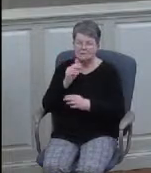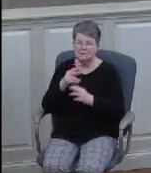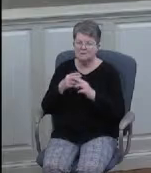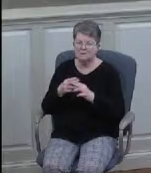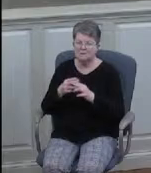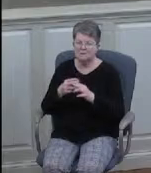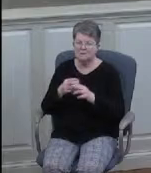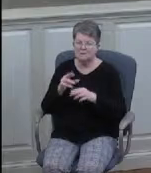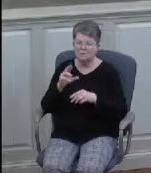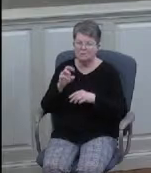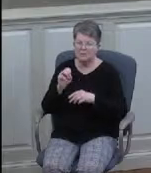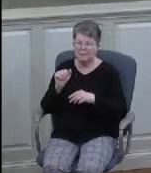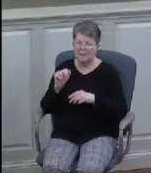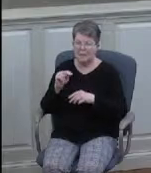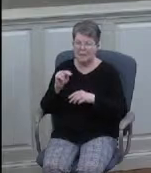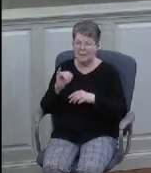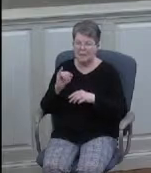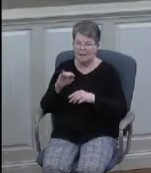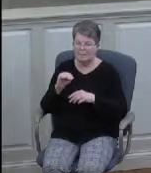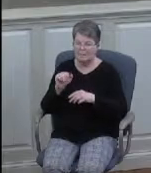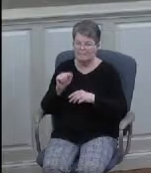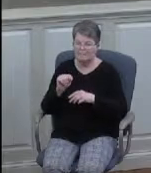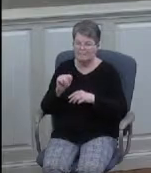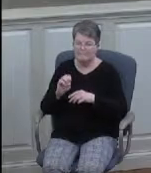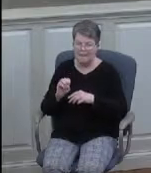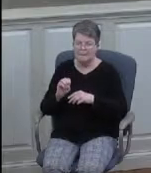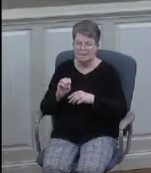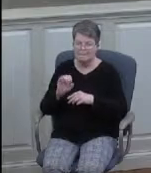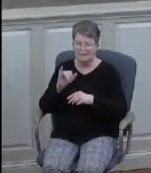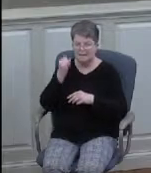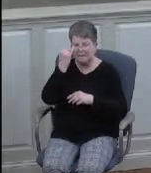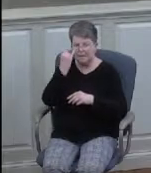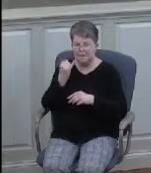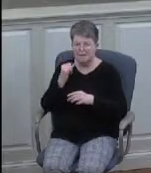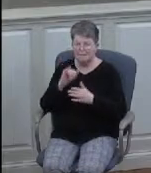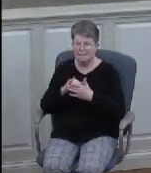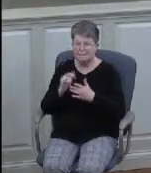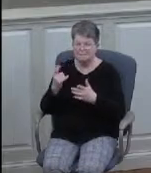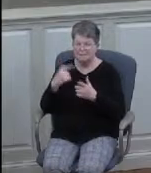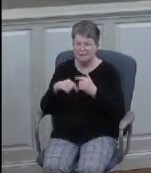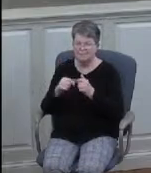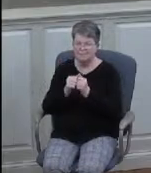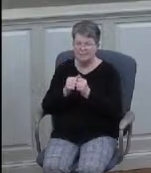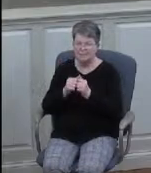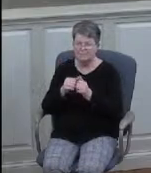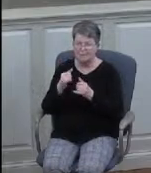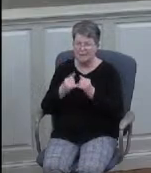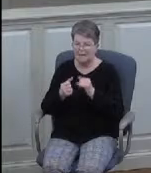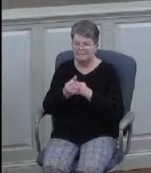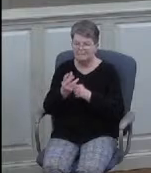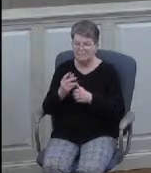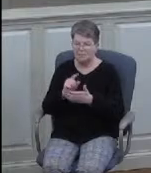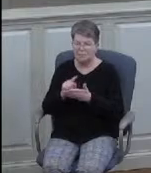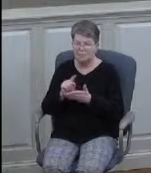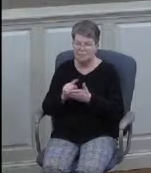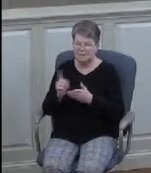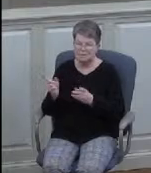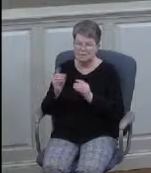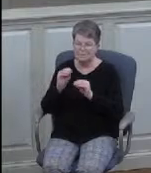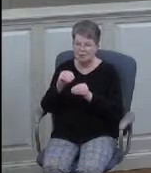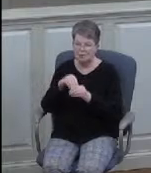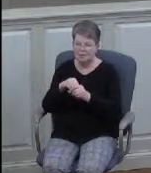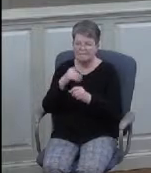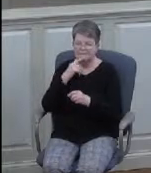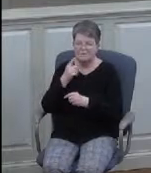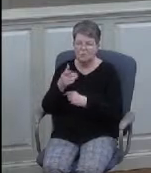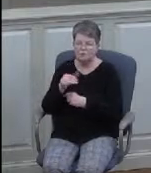called Reanimate, that was has been the idea that has come together over the past several weeks, and they put in for a grant to